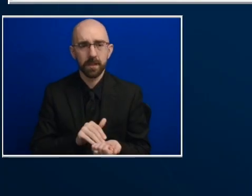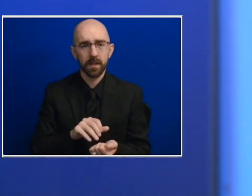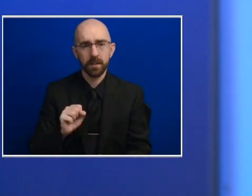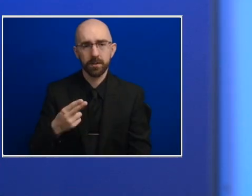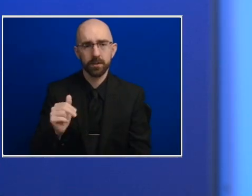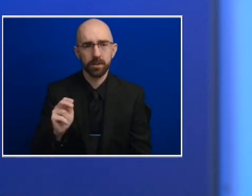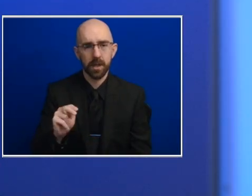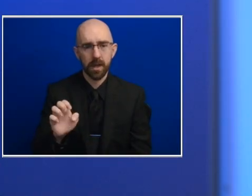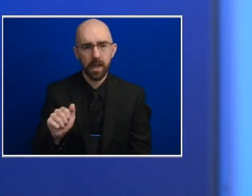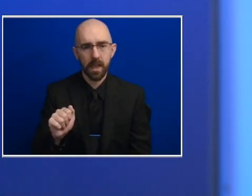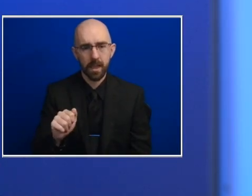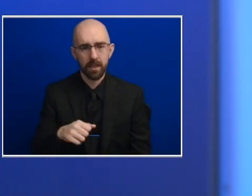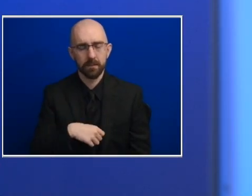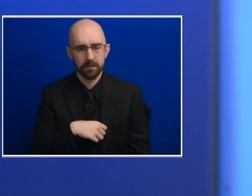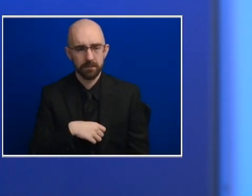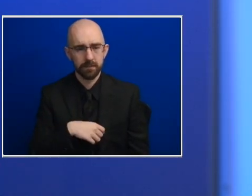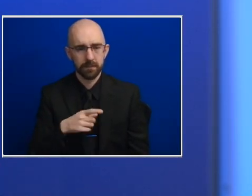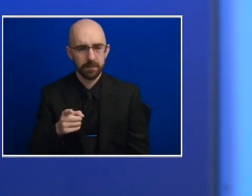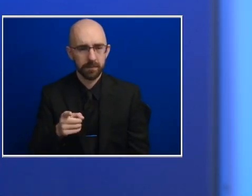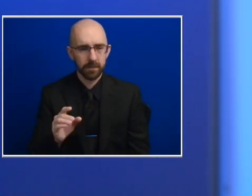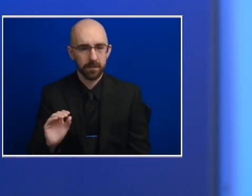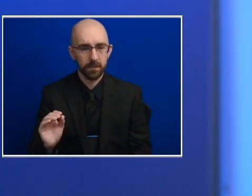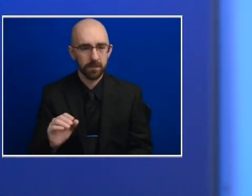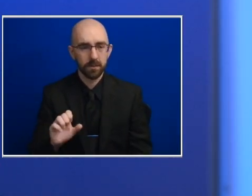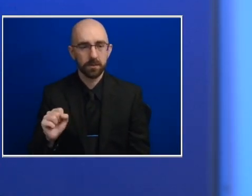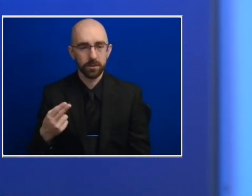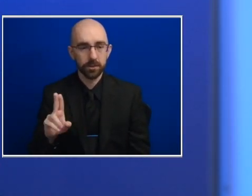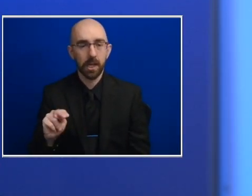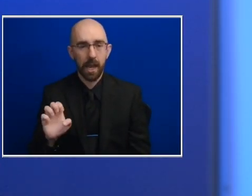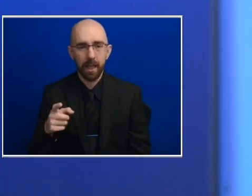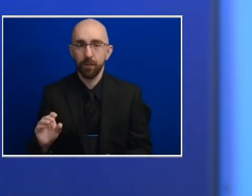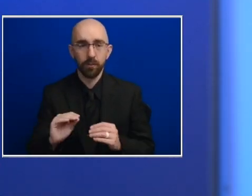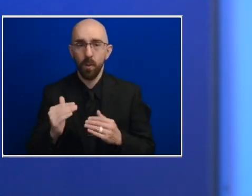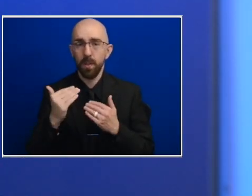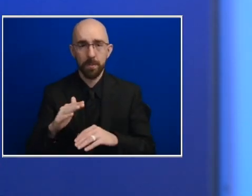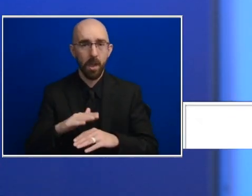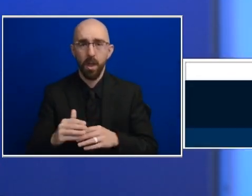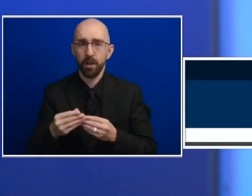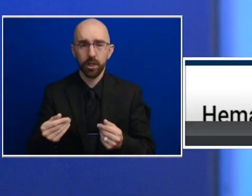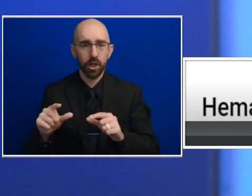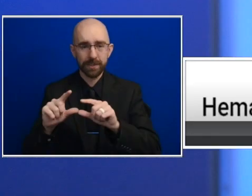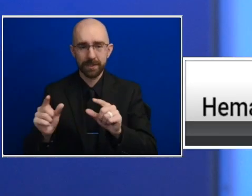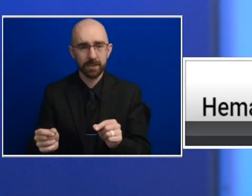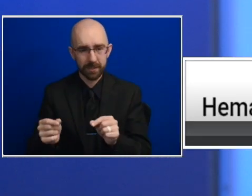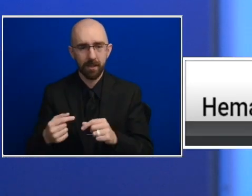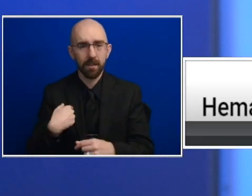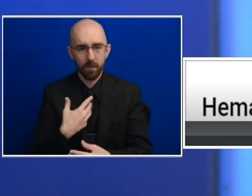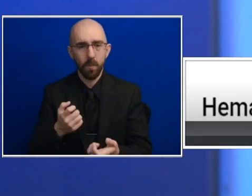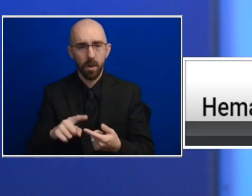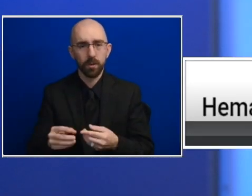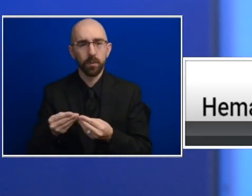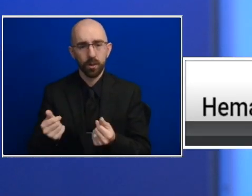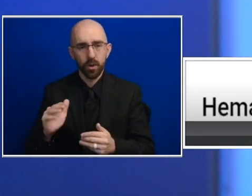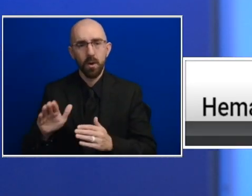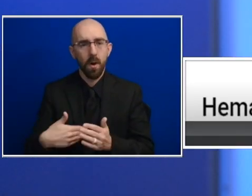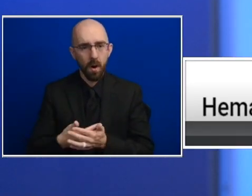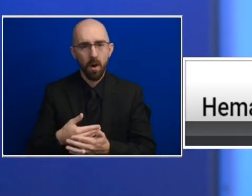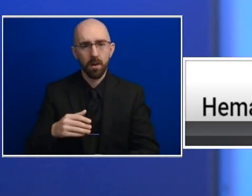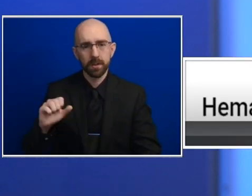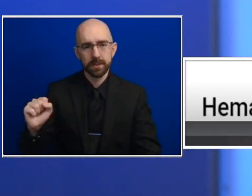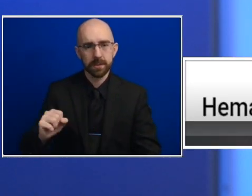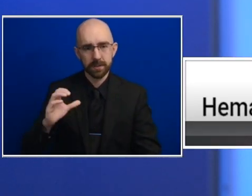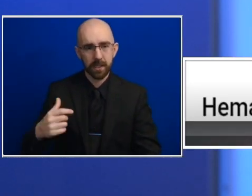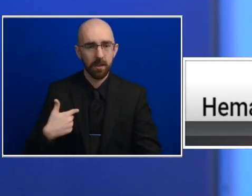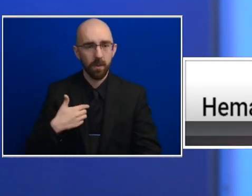there's no age limit on curing sickle cell. We want to cure all sickle cell. So I would encourage all